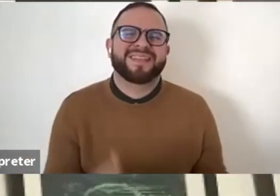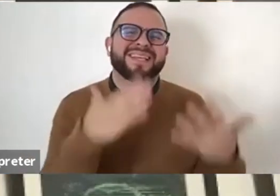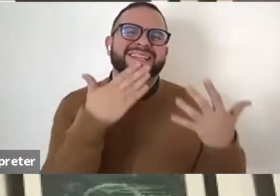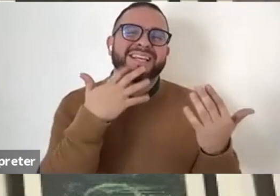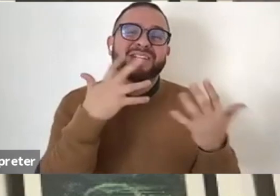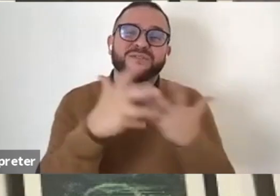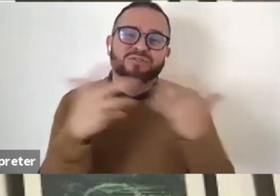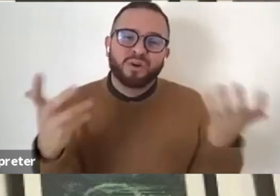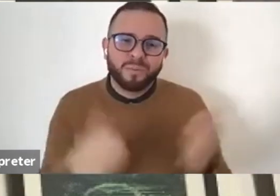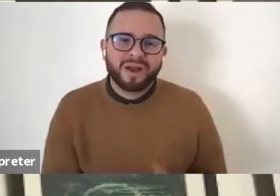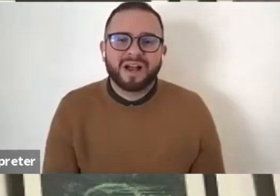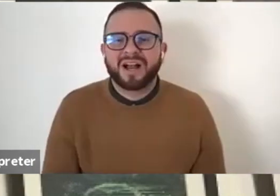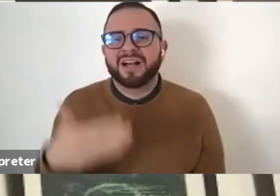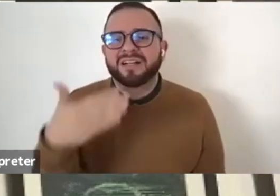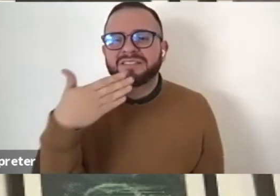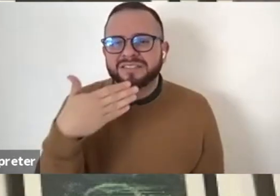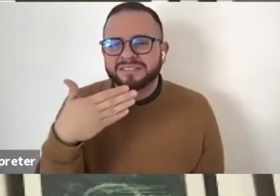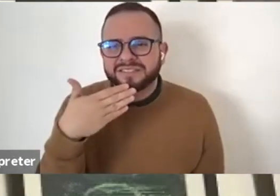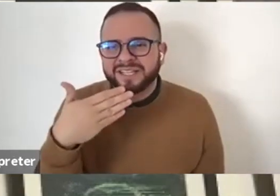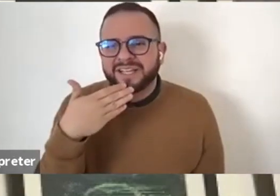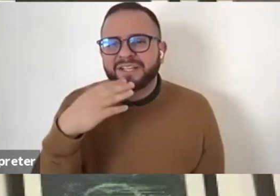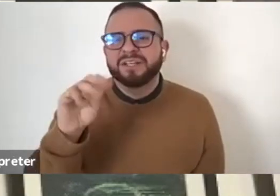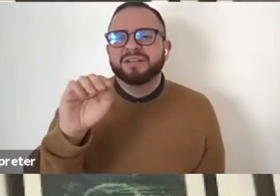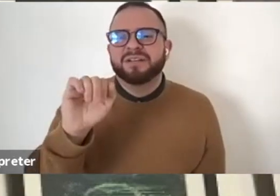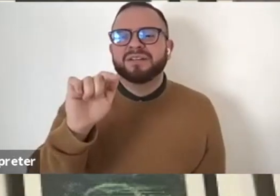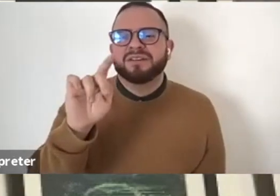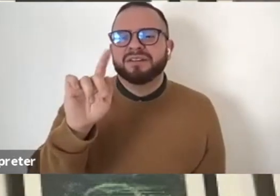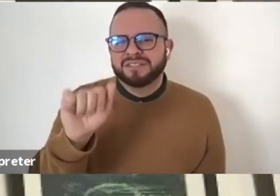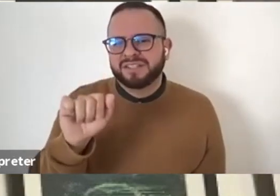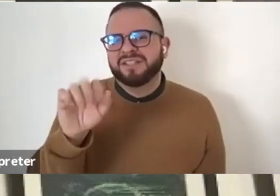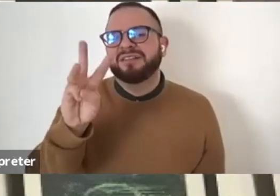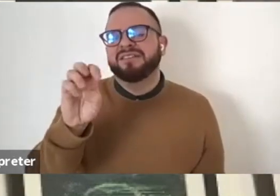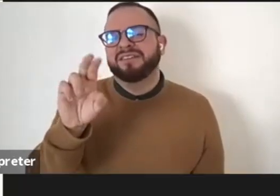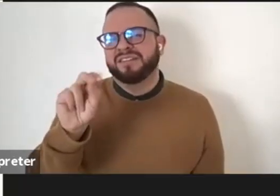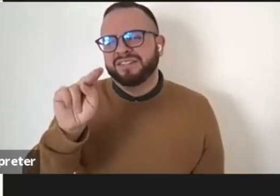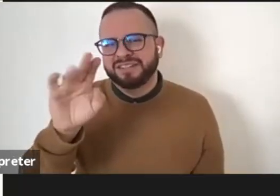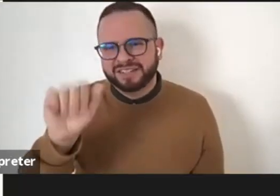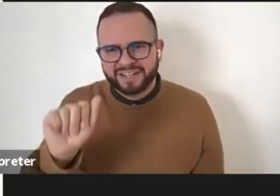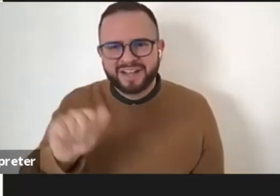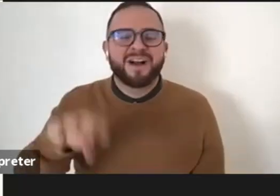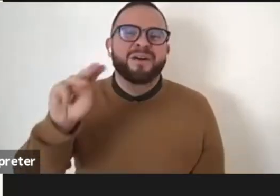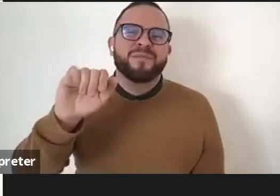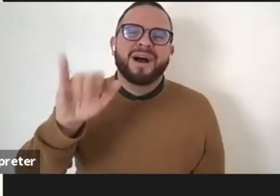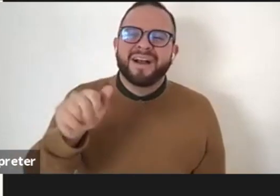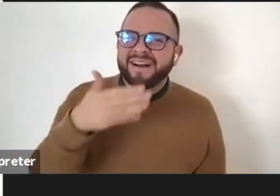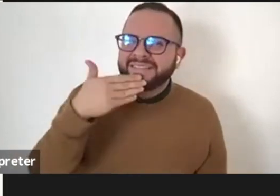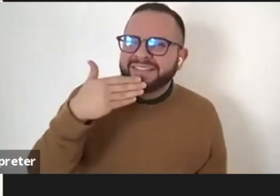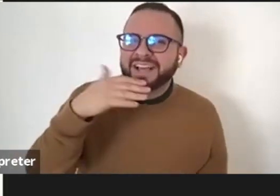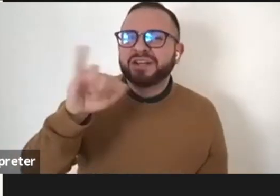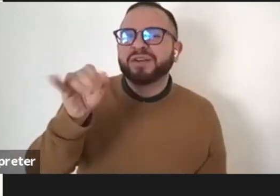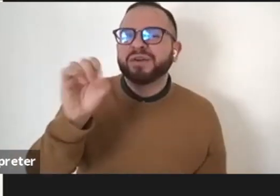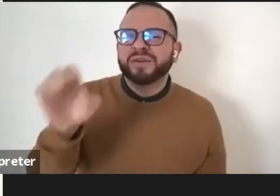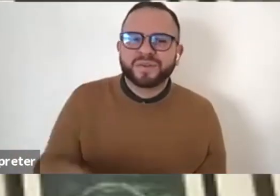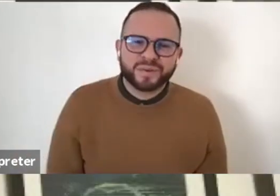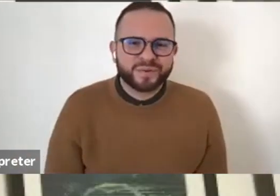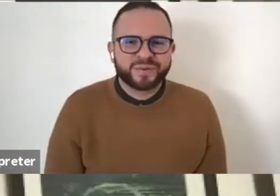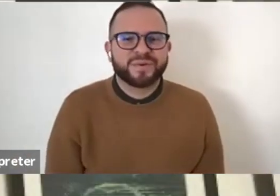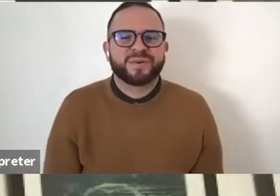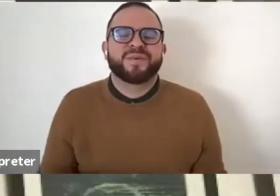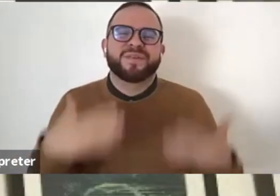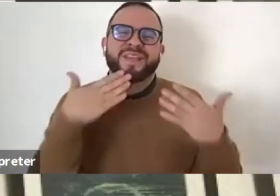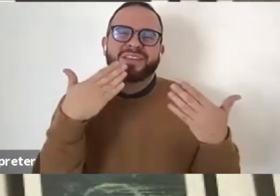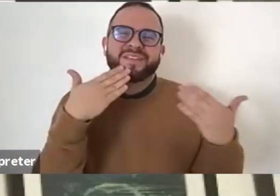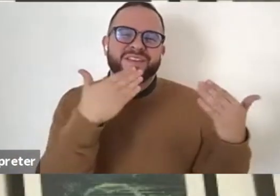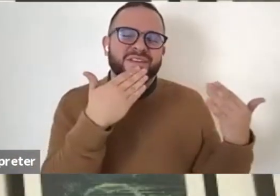you, Malgorzata. Thank you, Maja. Thank you, Weronika. Thank you, Thank you. Joe. Never Gonna Thank Snow, you. everyone. We'll keep our